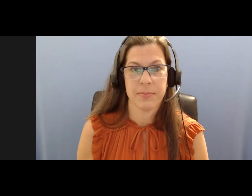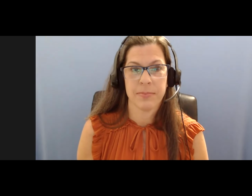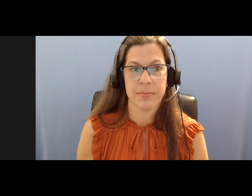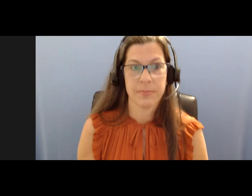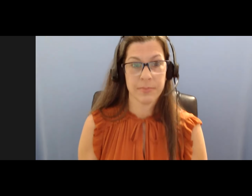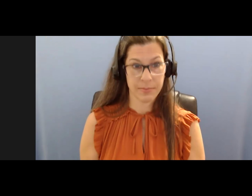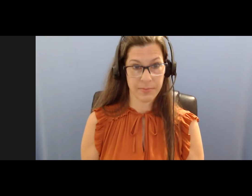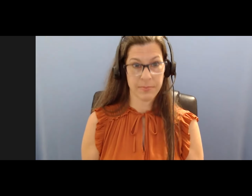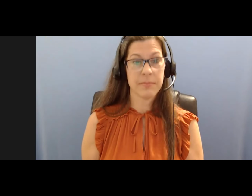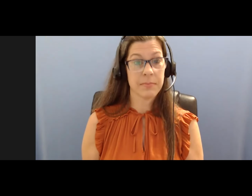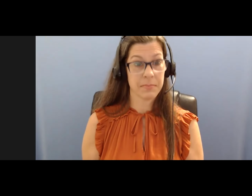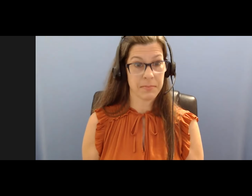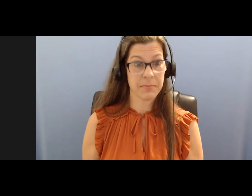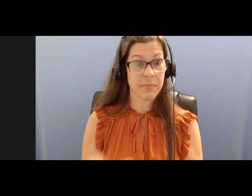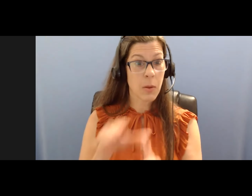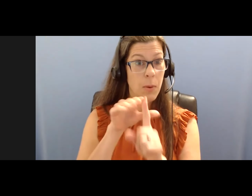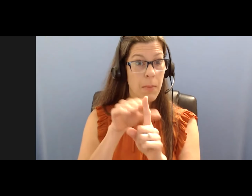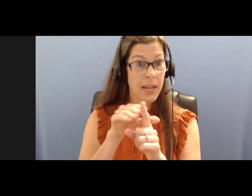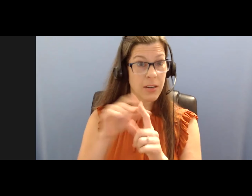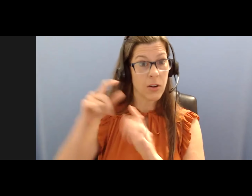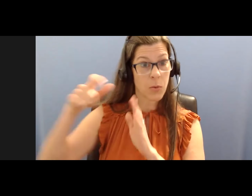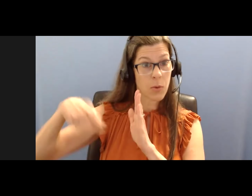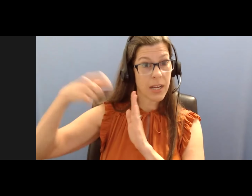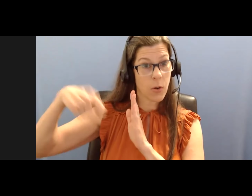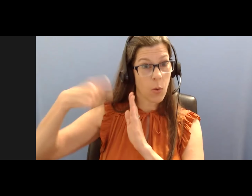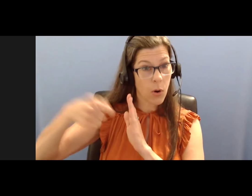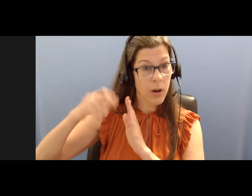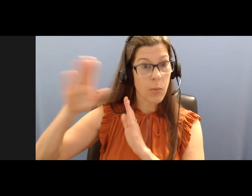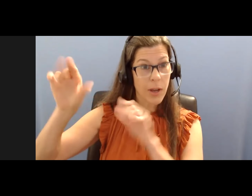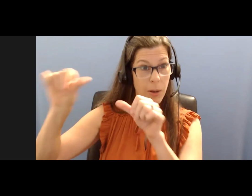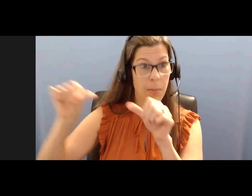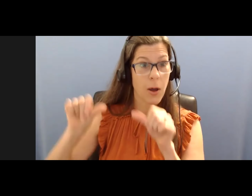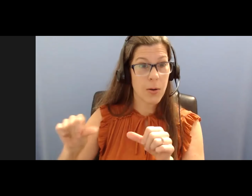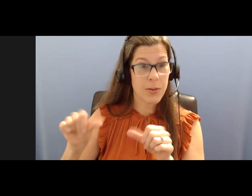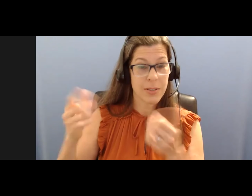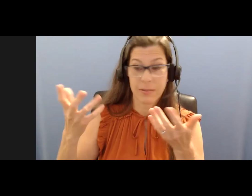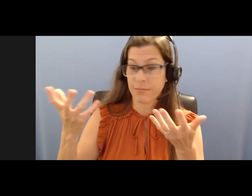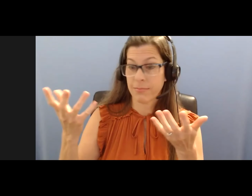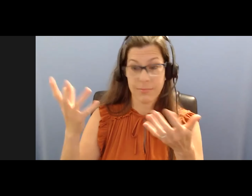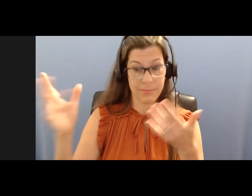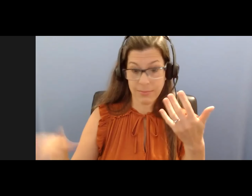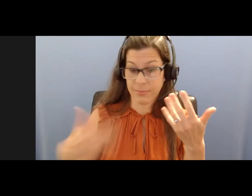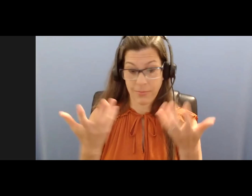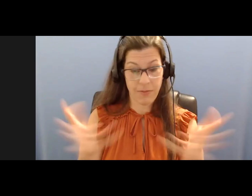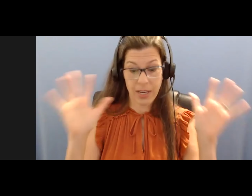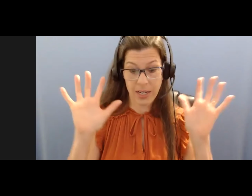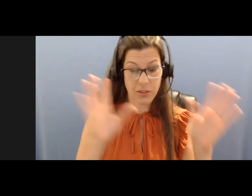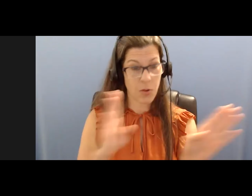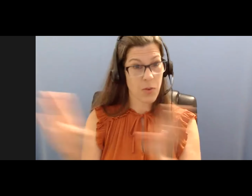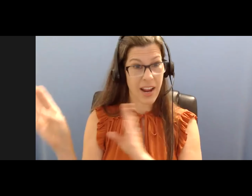And as a quick reminder, we've recorded this, so we'll be putting that out as soon as we get it all arranged